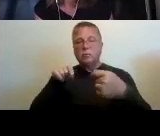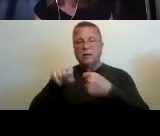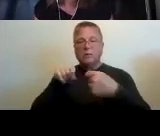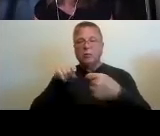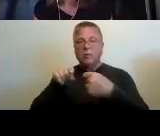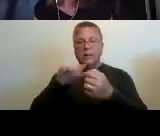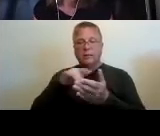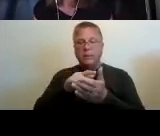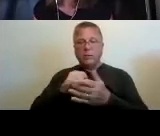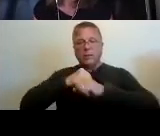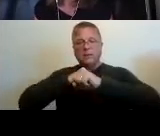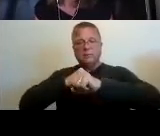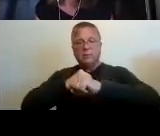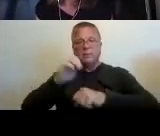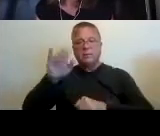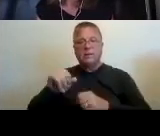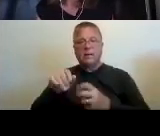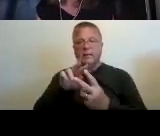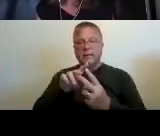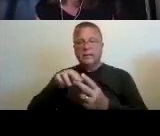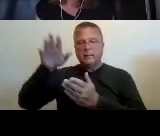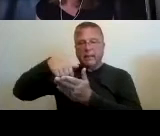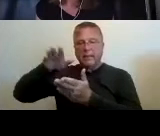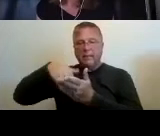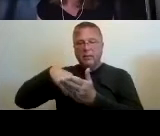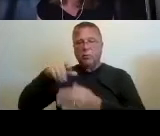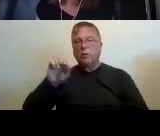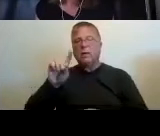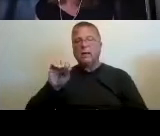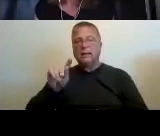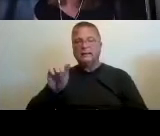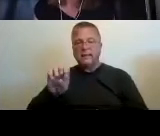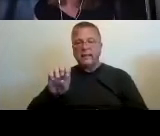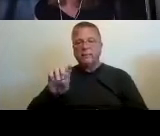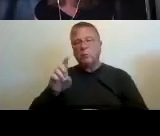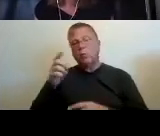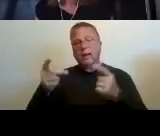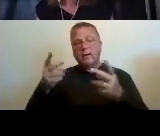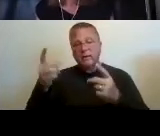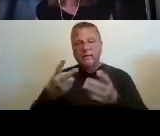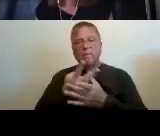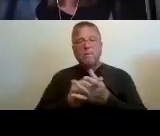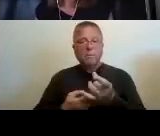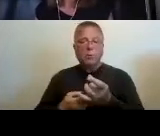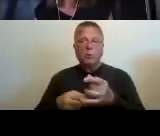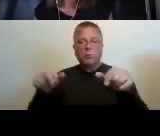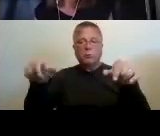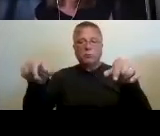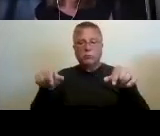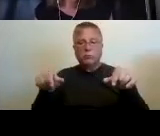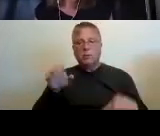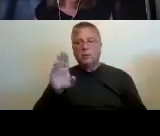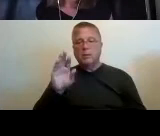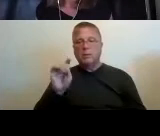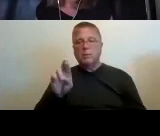protected by either painted or landscaped, or combination of both, buffers on